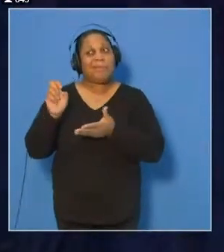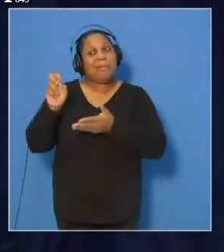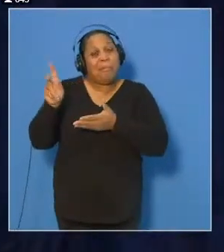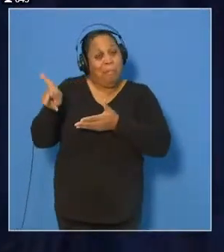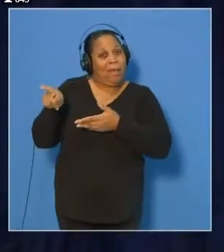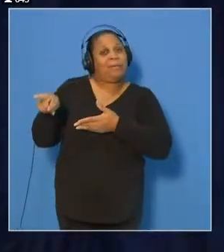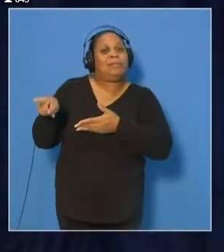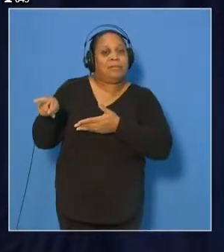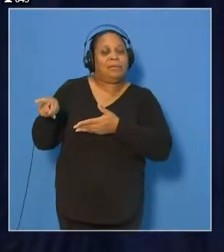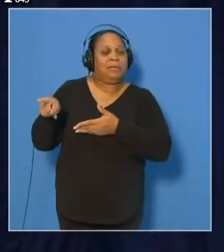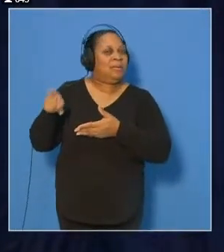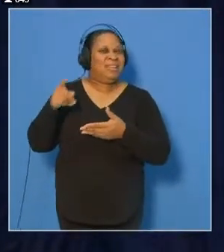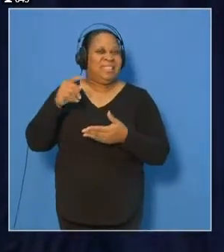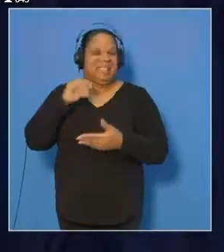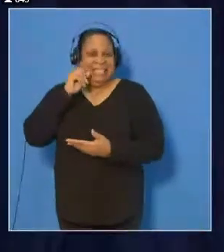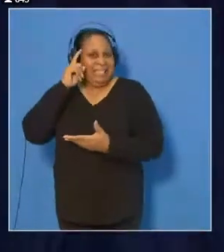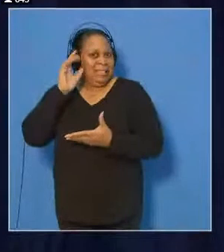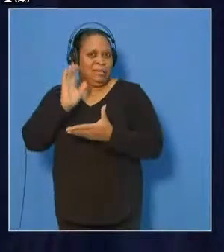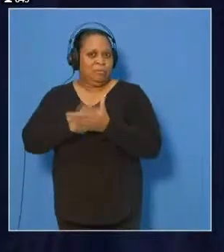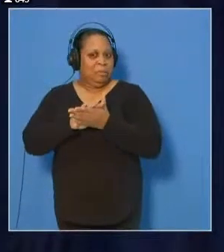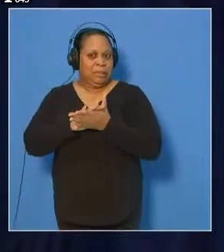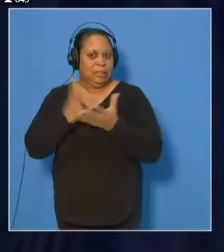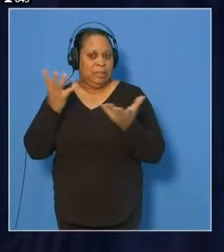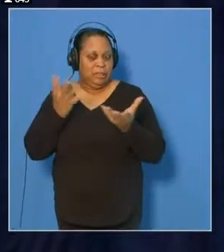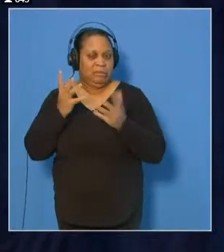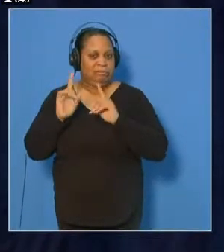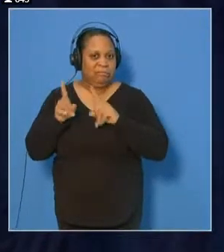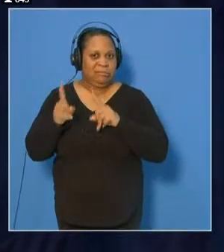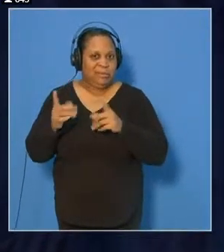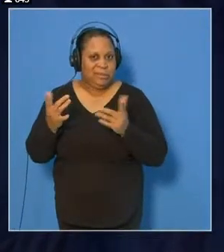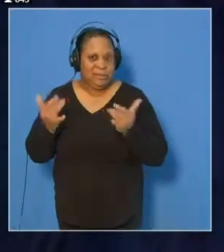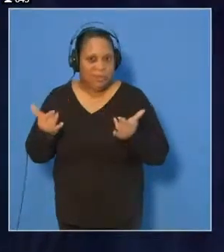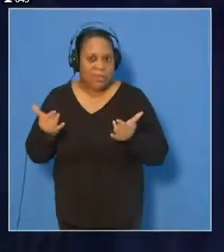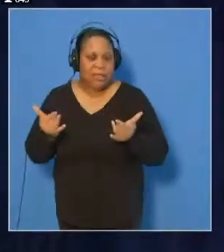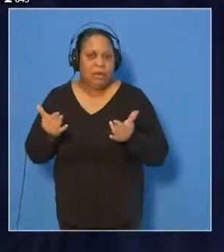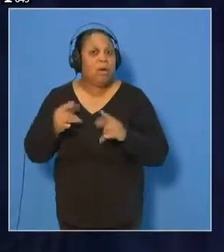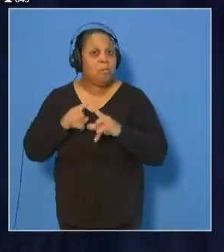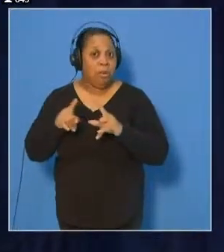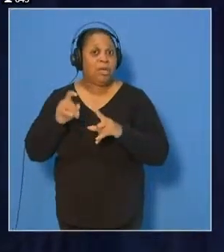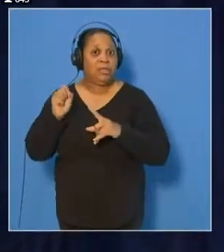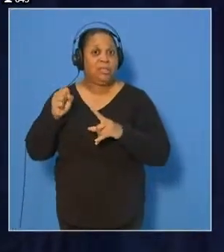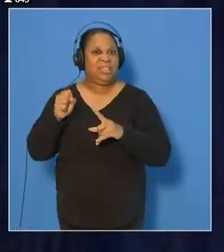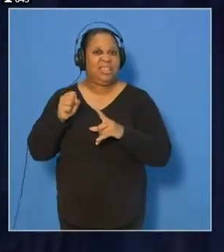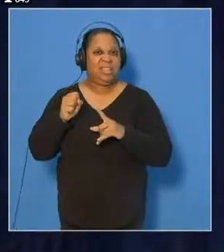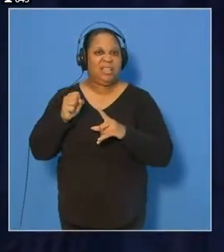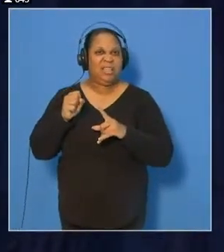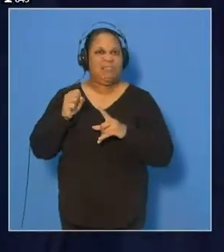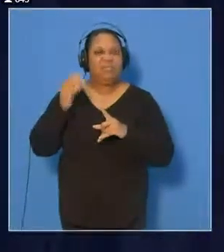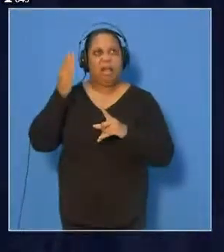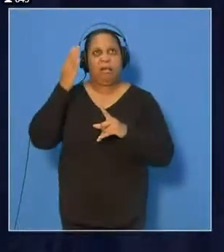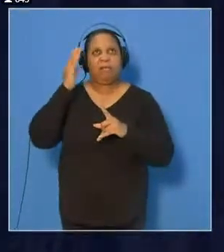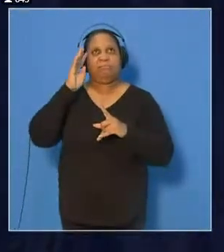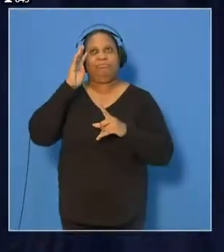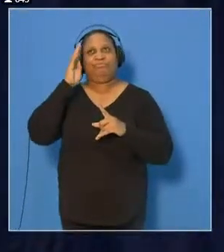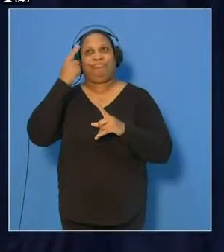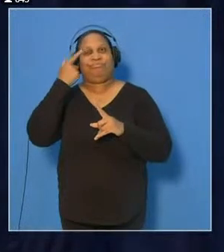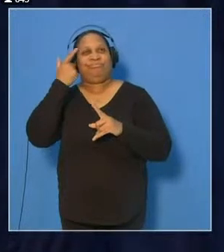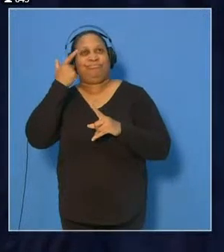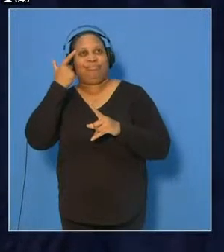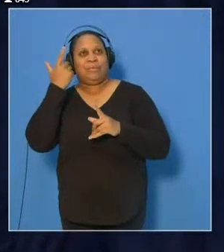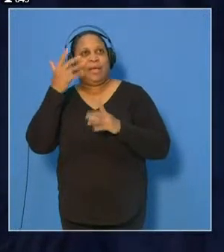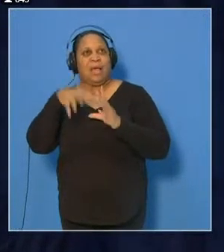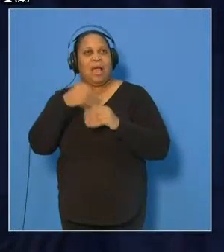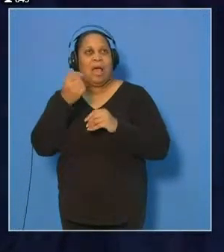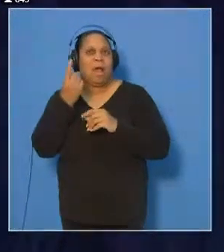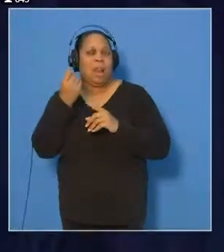you on, because I don't believe that I have that particular answer for you right now. But if I go off the top of my head, out of the